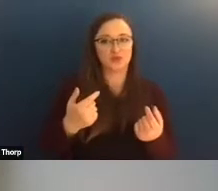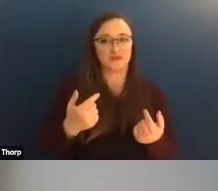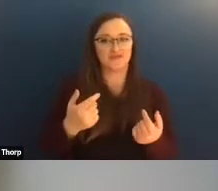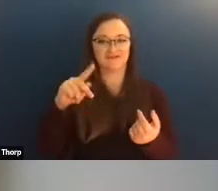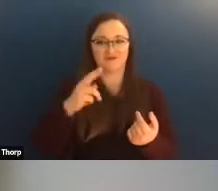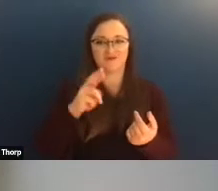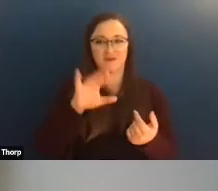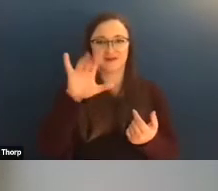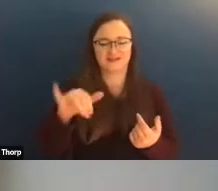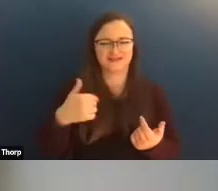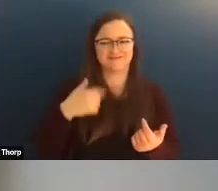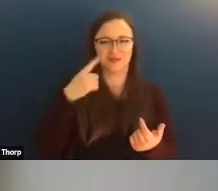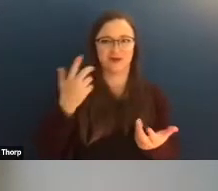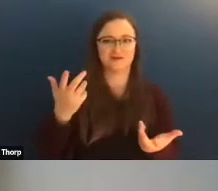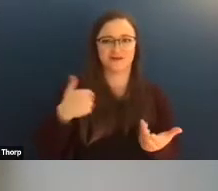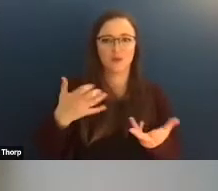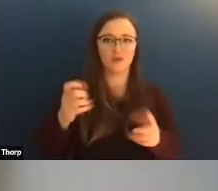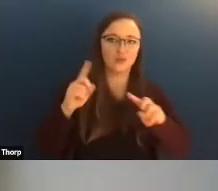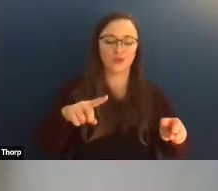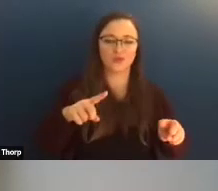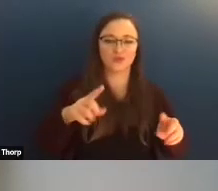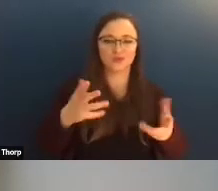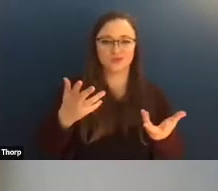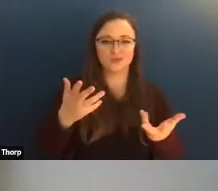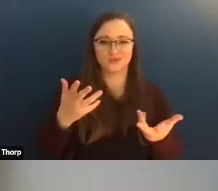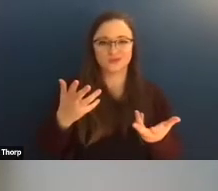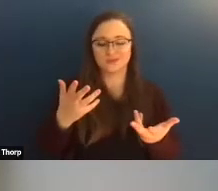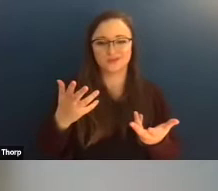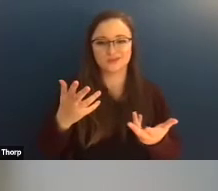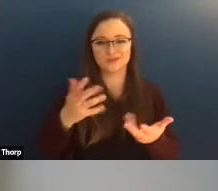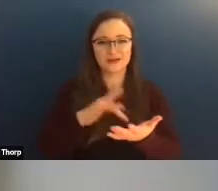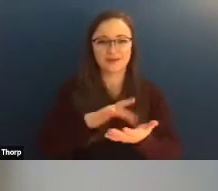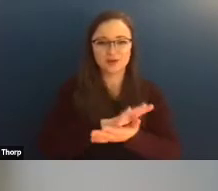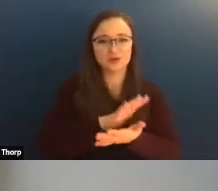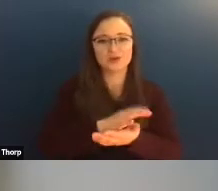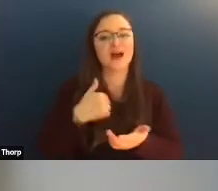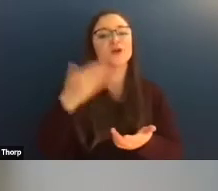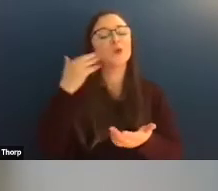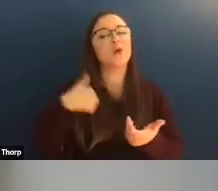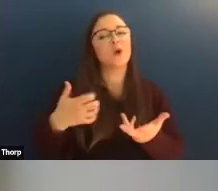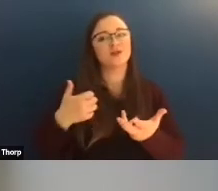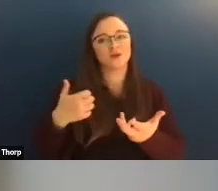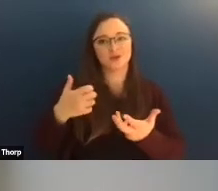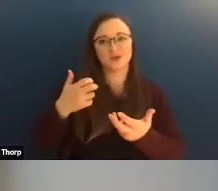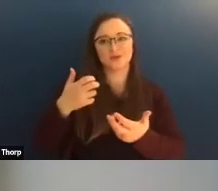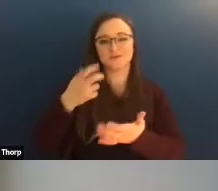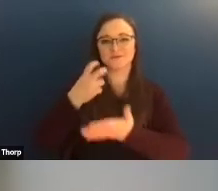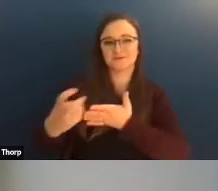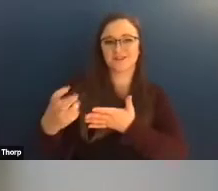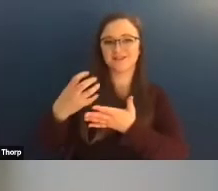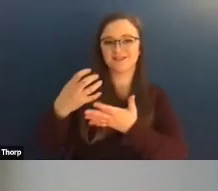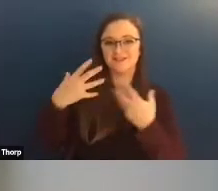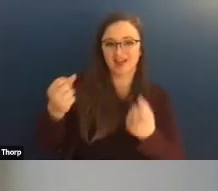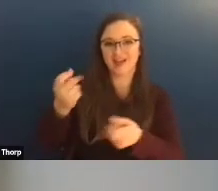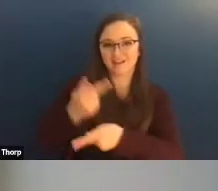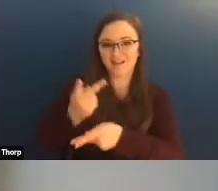remember being an undergrad thinking I wanted to go to medical school or go to dental school because I knew I wanted to be a healthcare professional, but I wasn't sure the